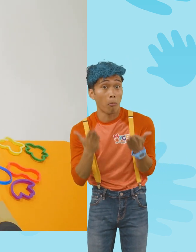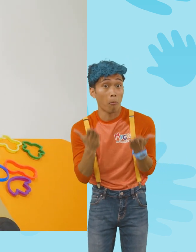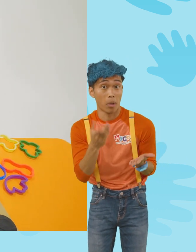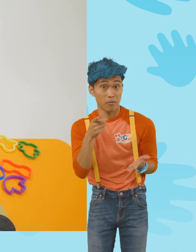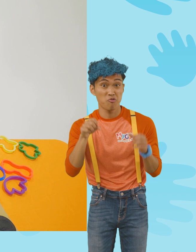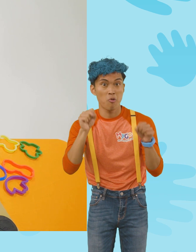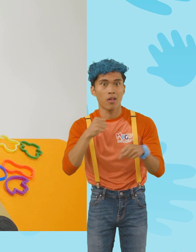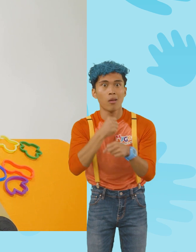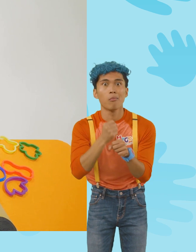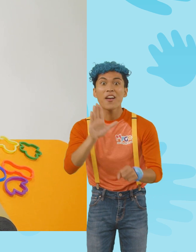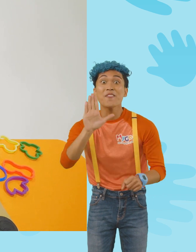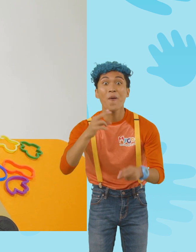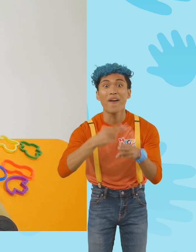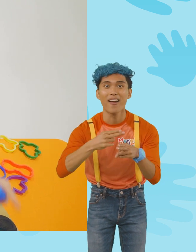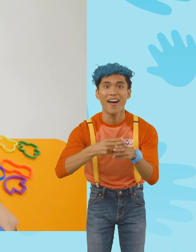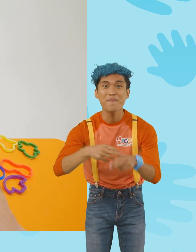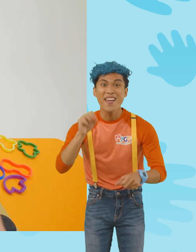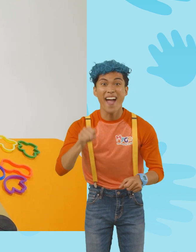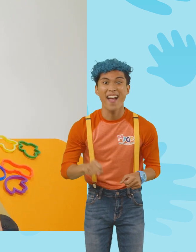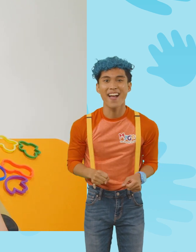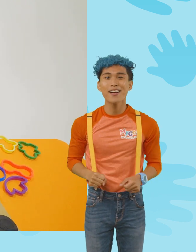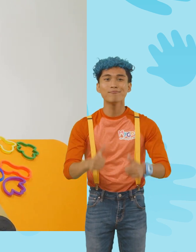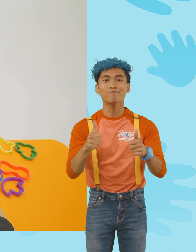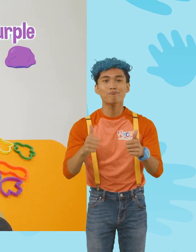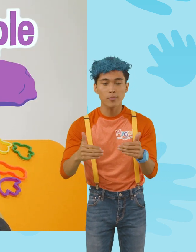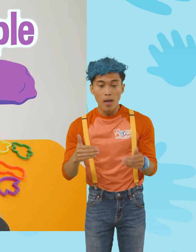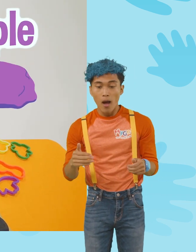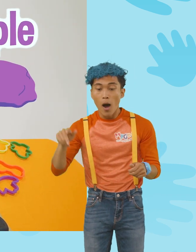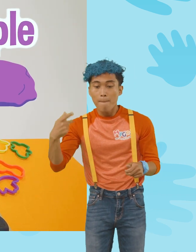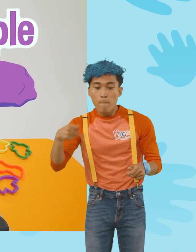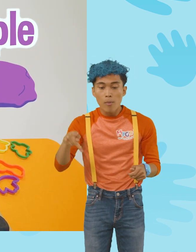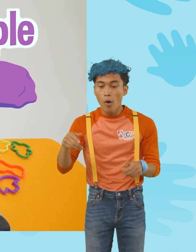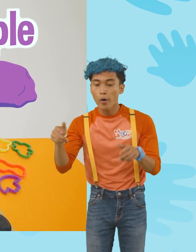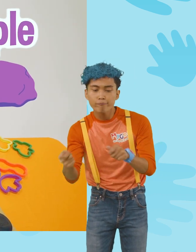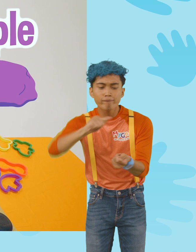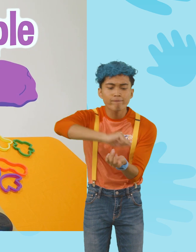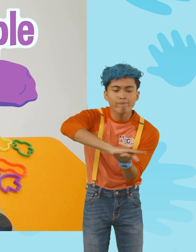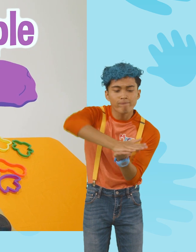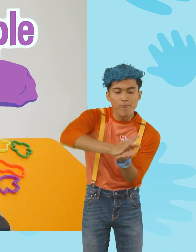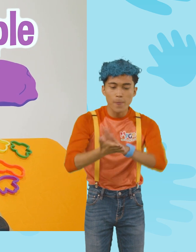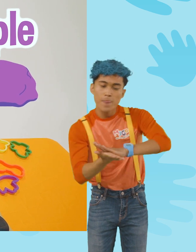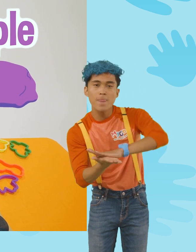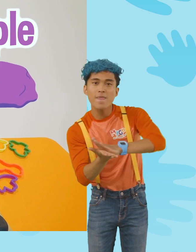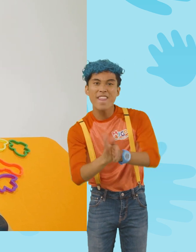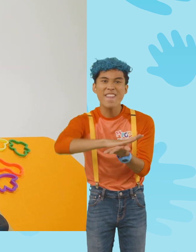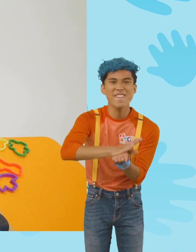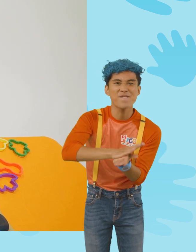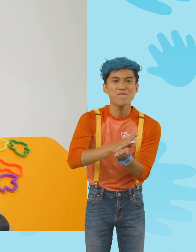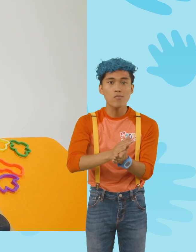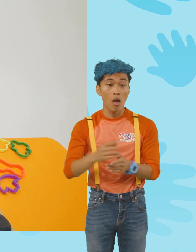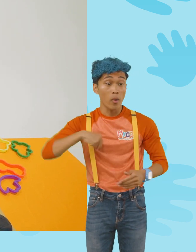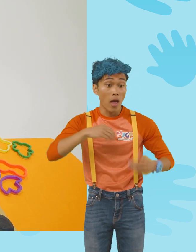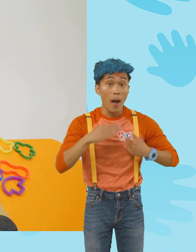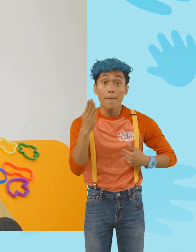you could spell your name. Okay, let's use some purple. All right, so we got a